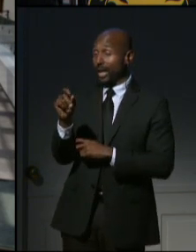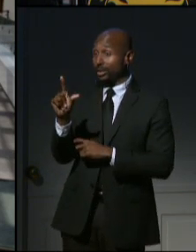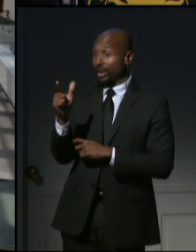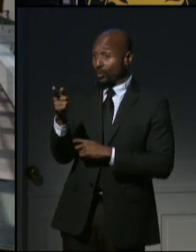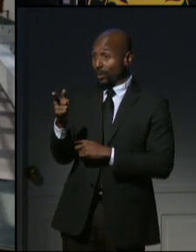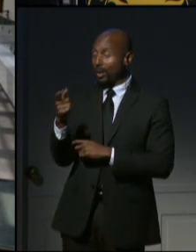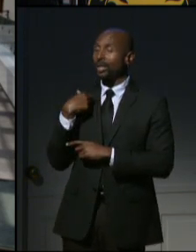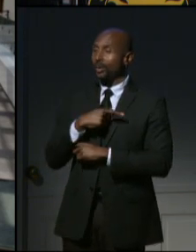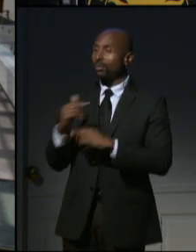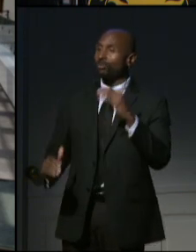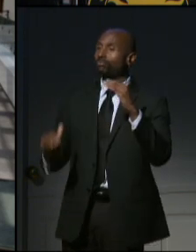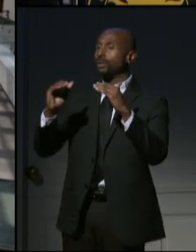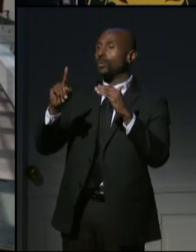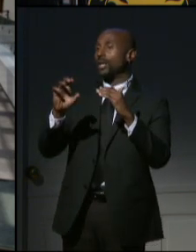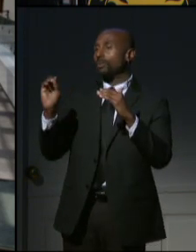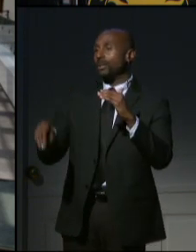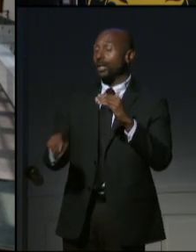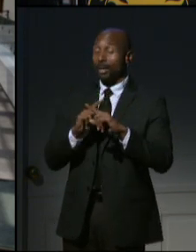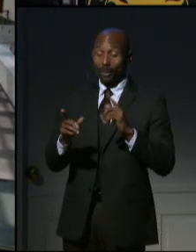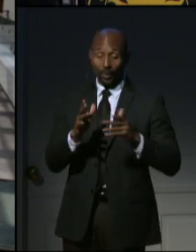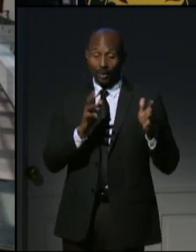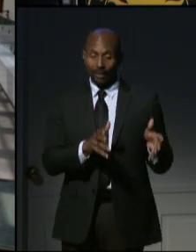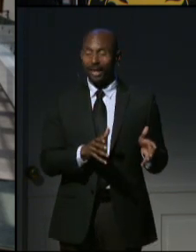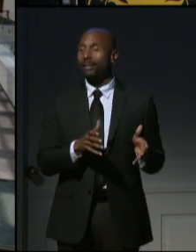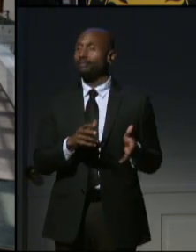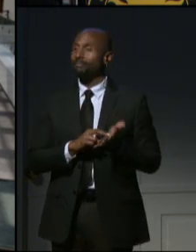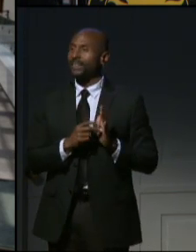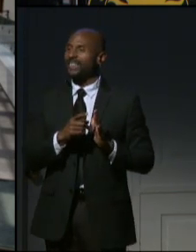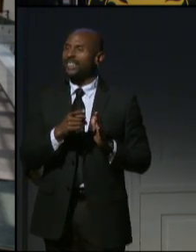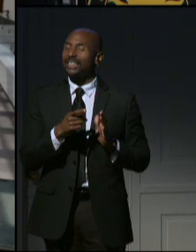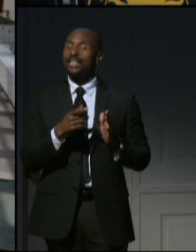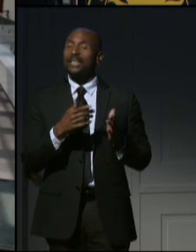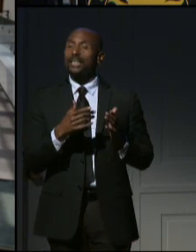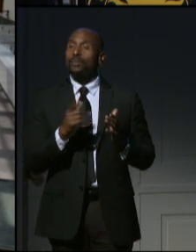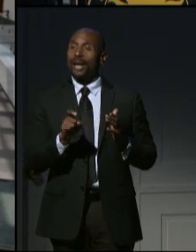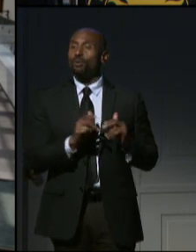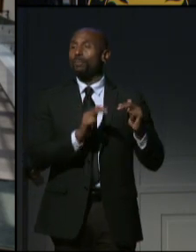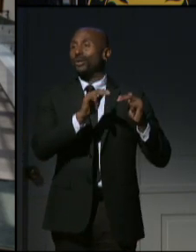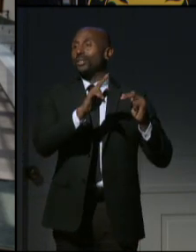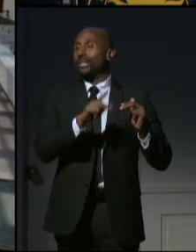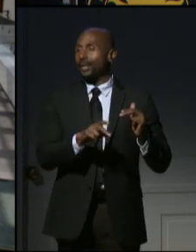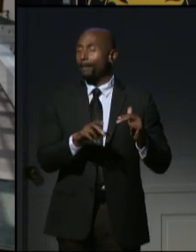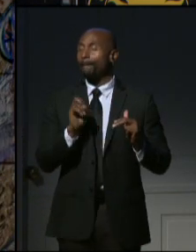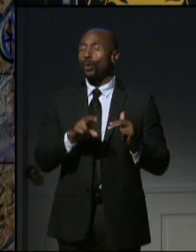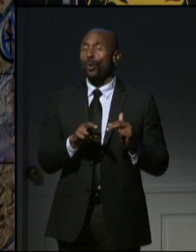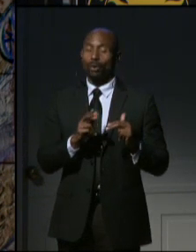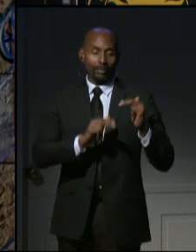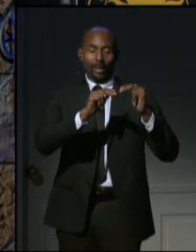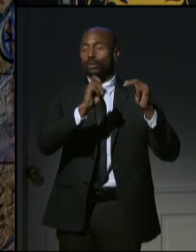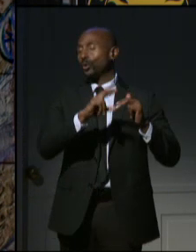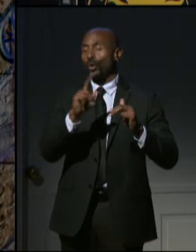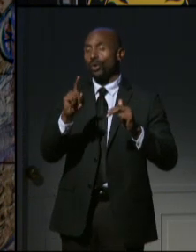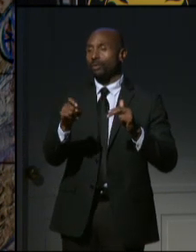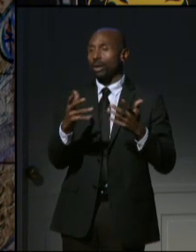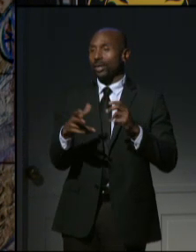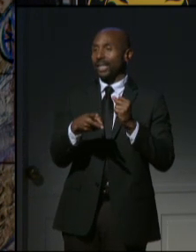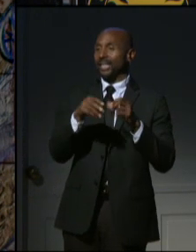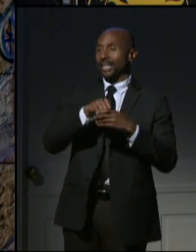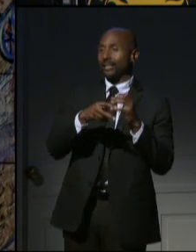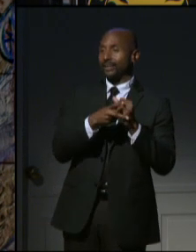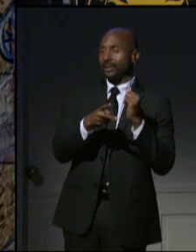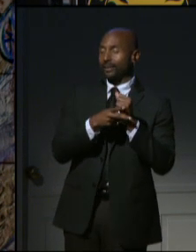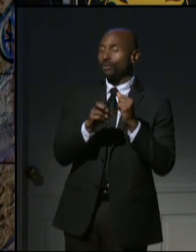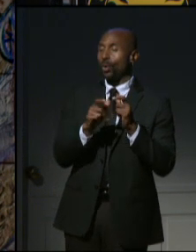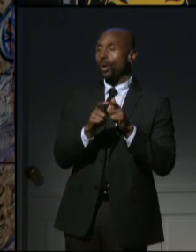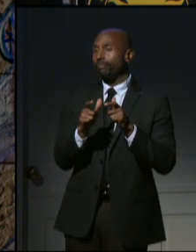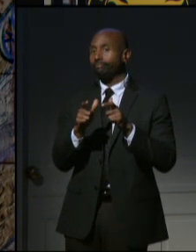but the things that are left are things that have to be built, or things in conservation, or things that are really large and big. So I always bring